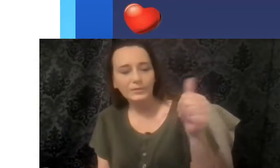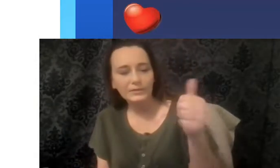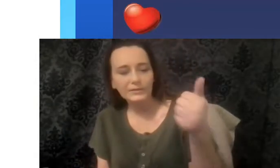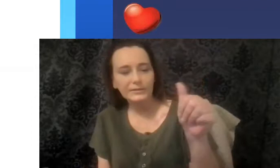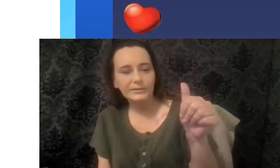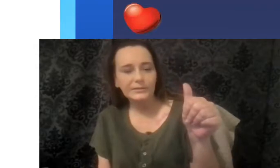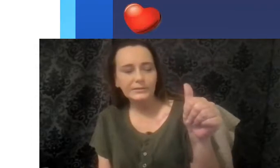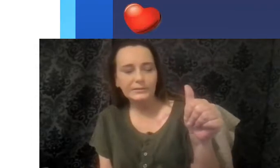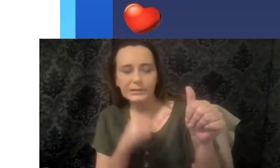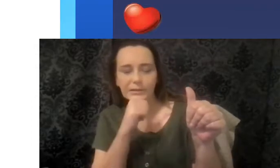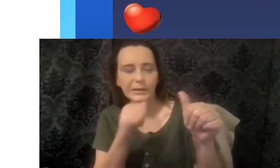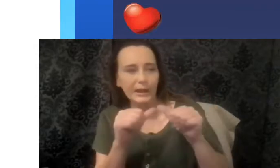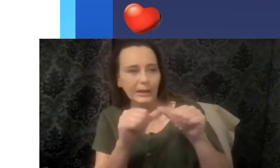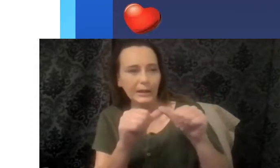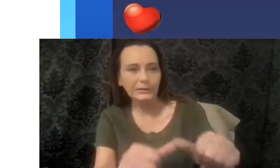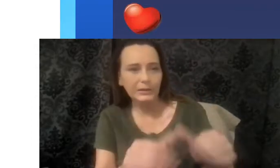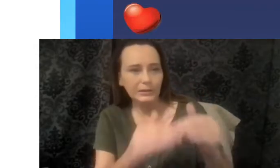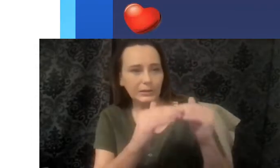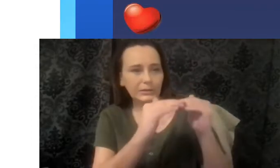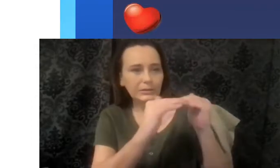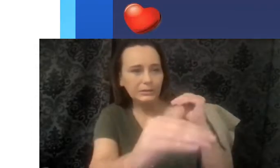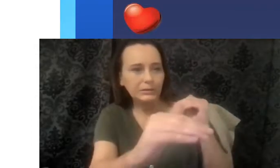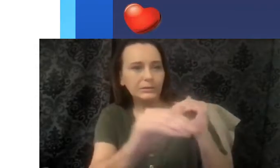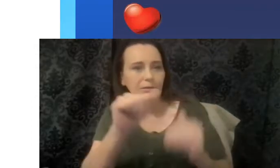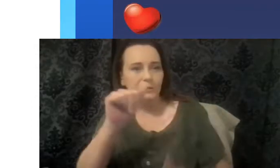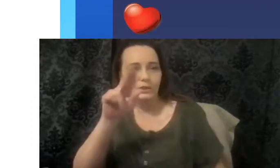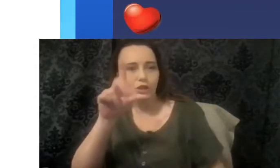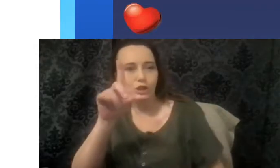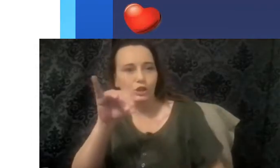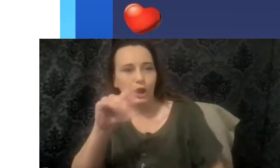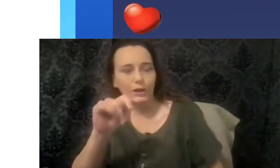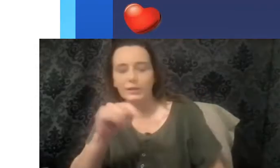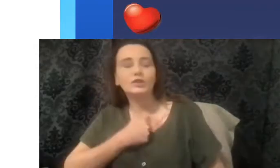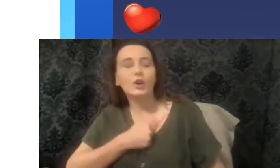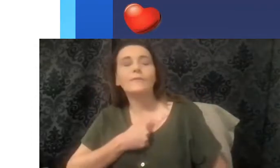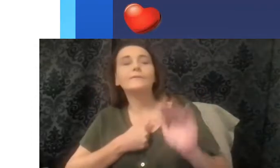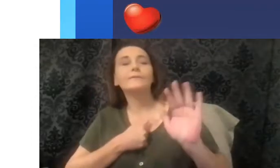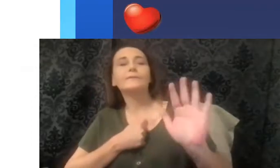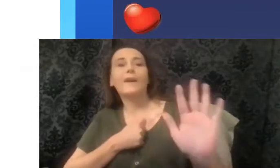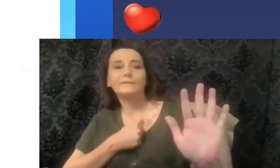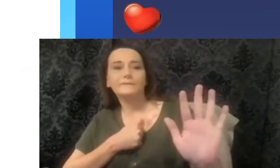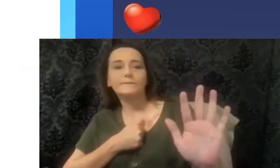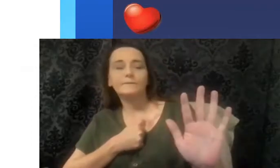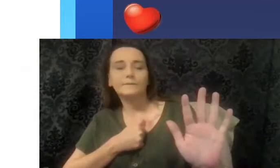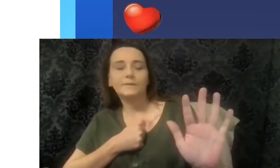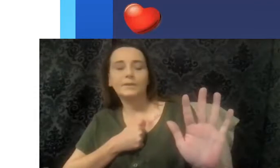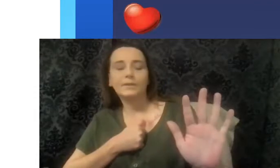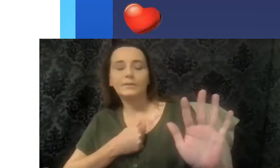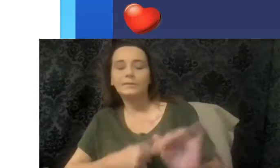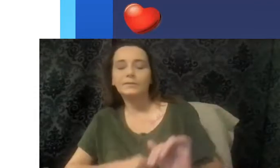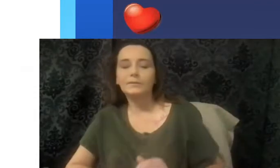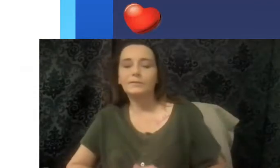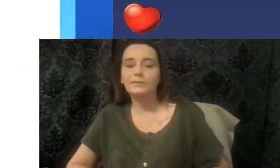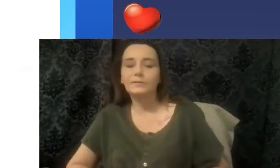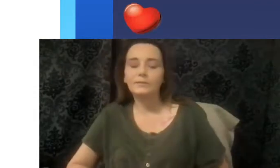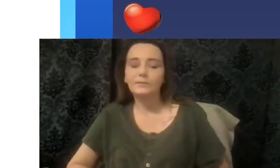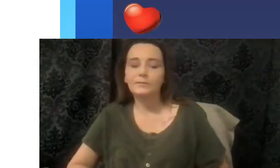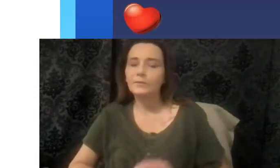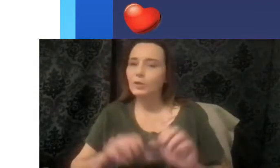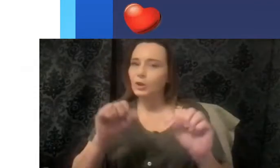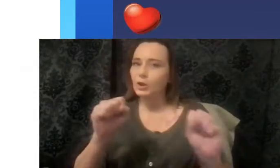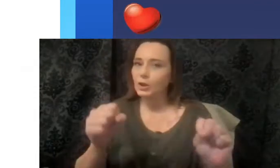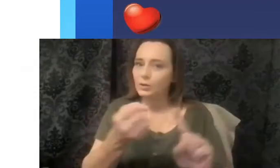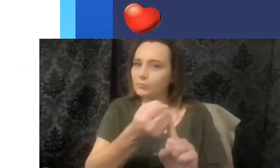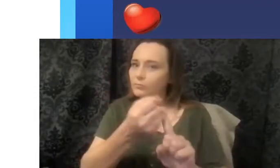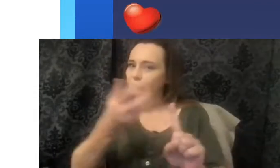inconsistencies in the audit when you initially did it. 5. Okay. Could you enumerate those for